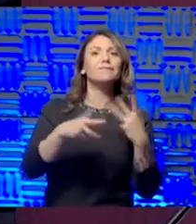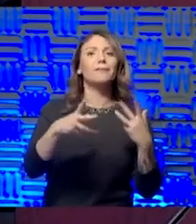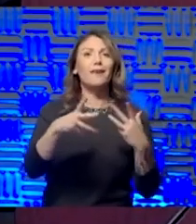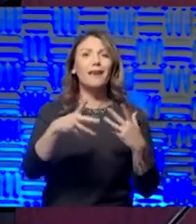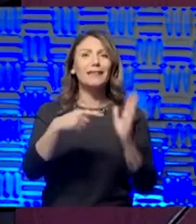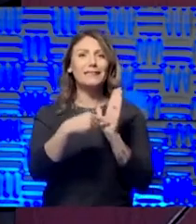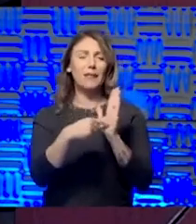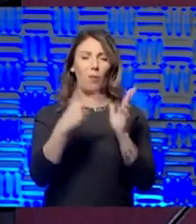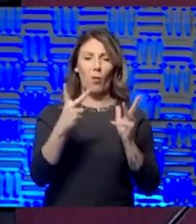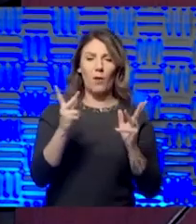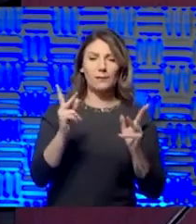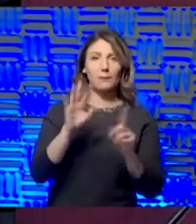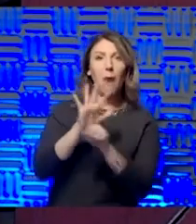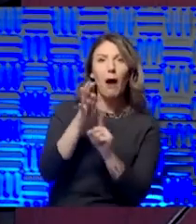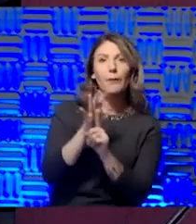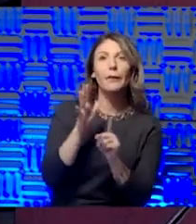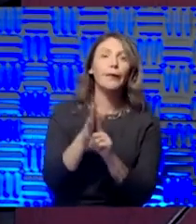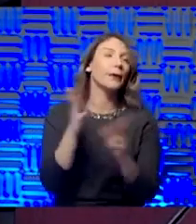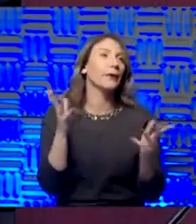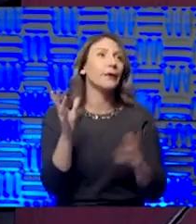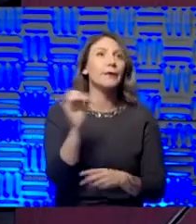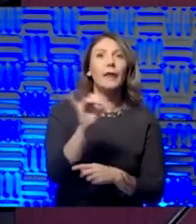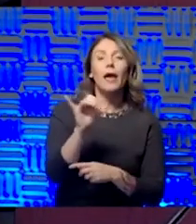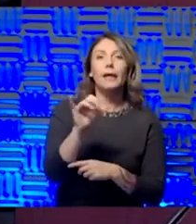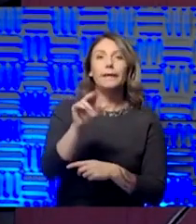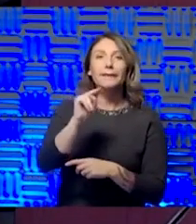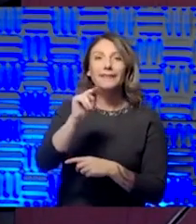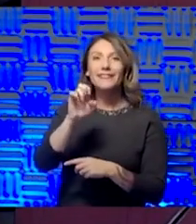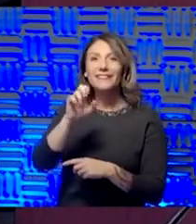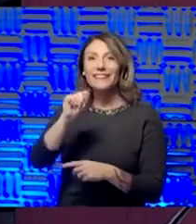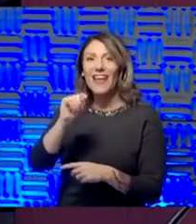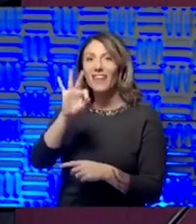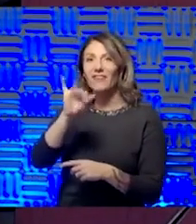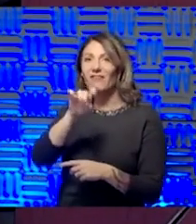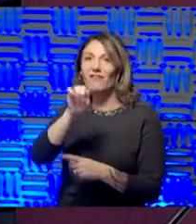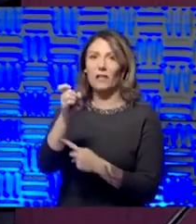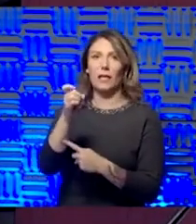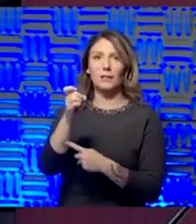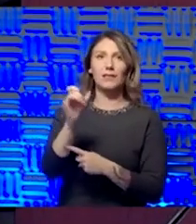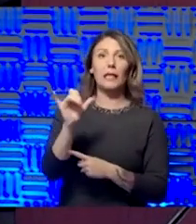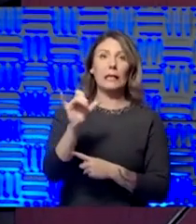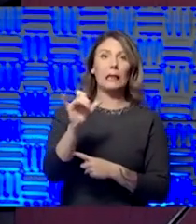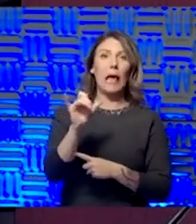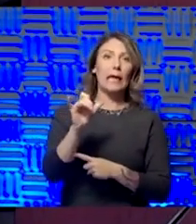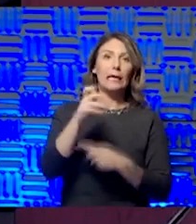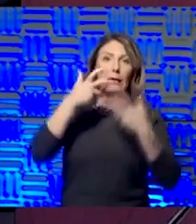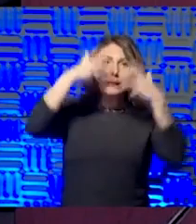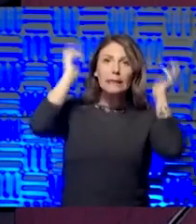popular and what's not on Netflix, kind of like Tiger King, right? I mean, who knew? But